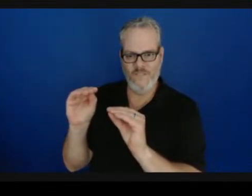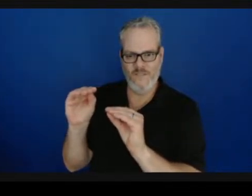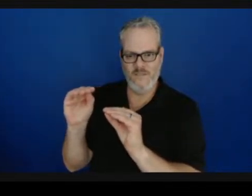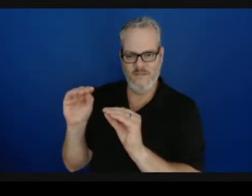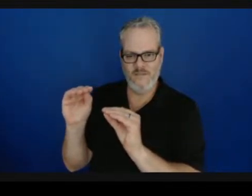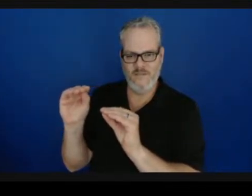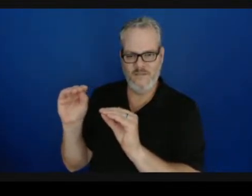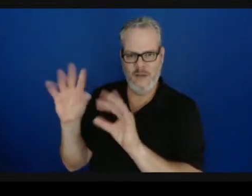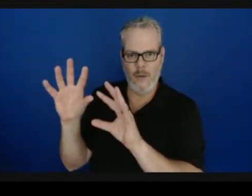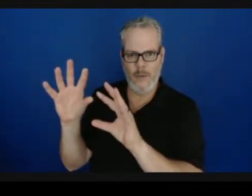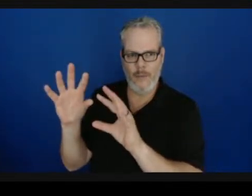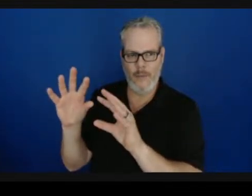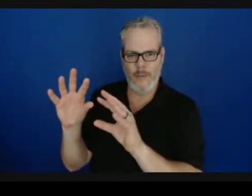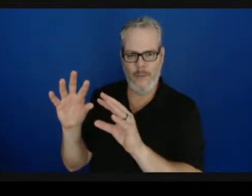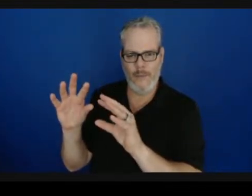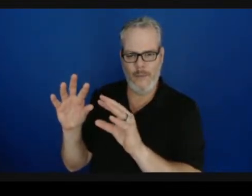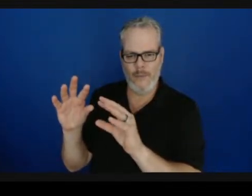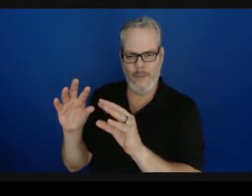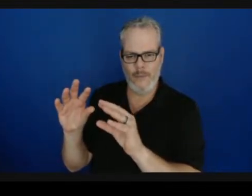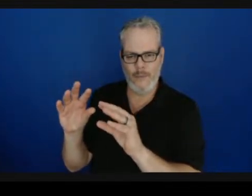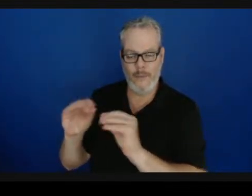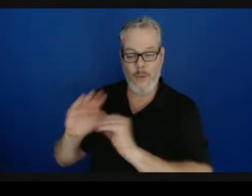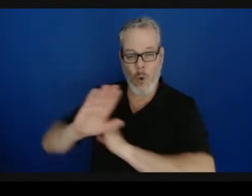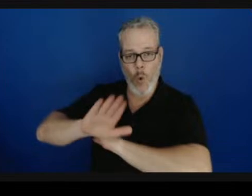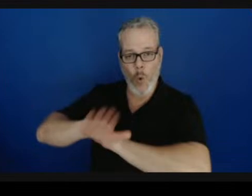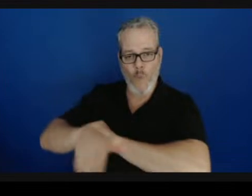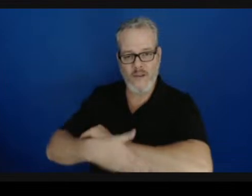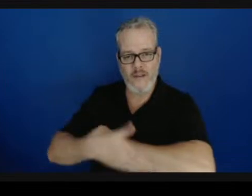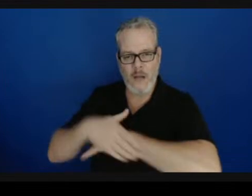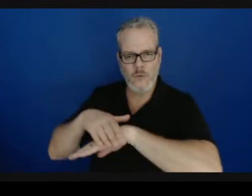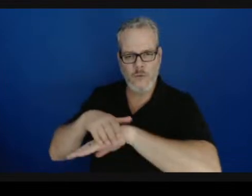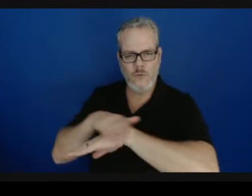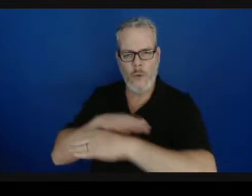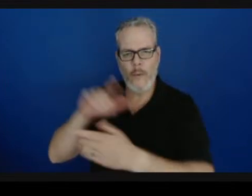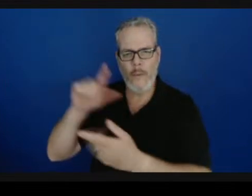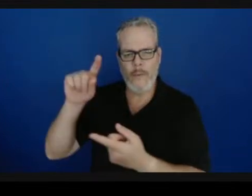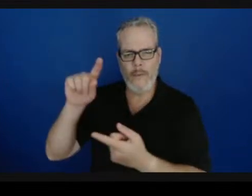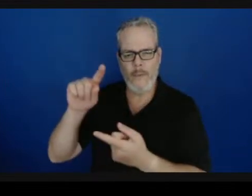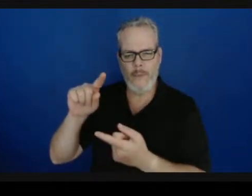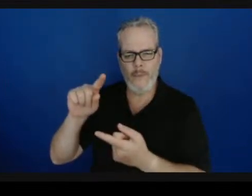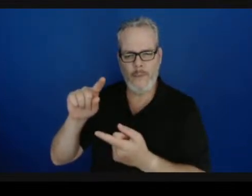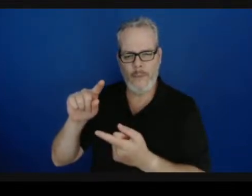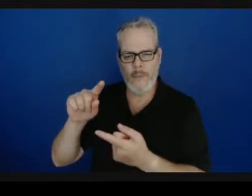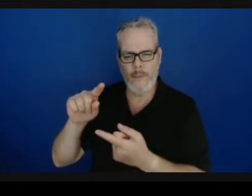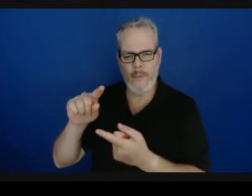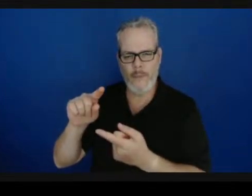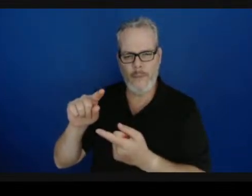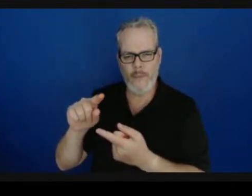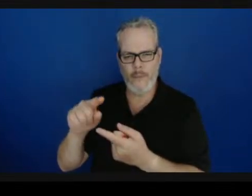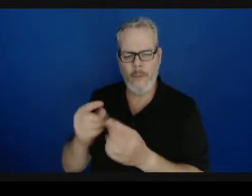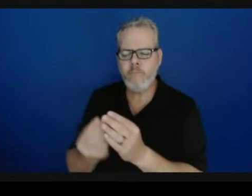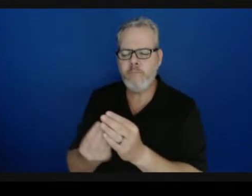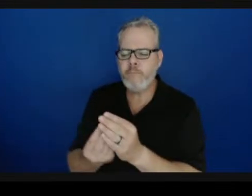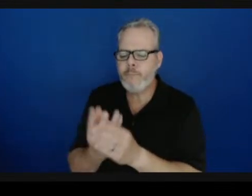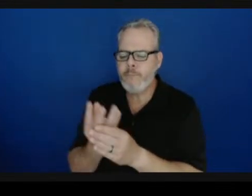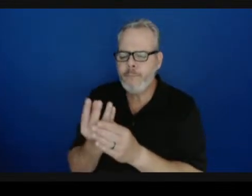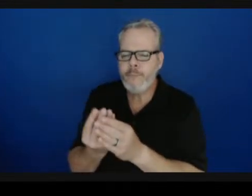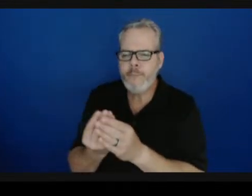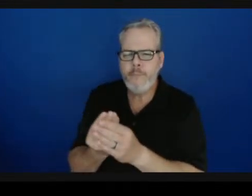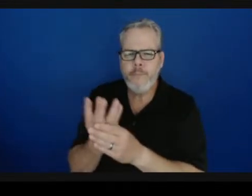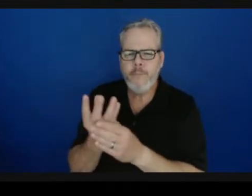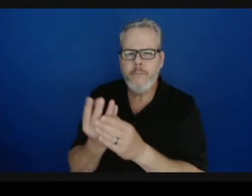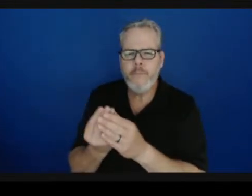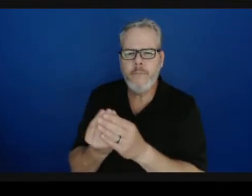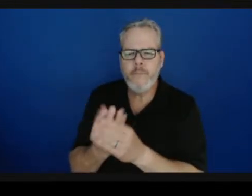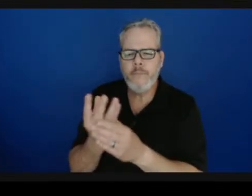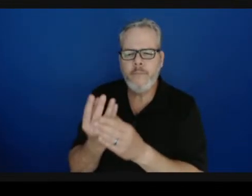off, slow down overnight, although lava is still moving. There's a little bit more coming out from that small pond and vent right